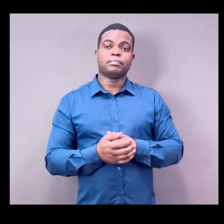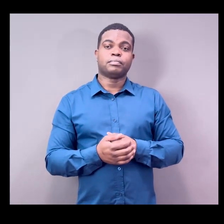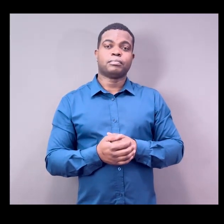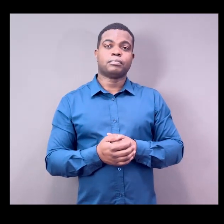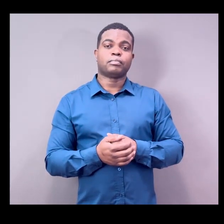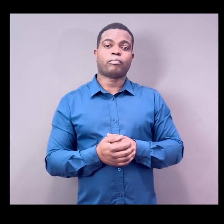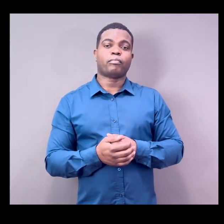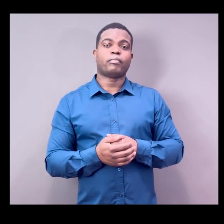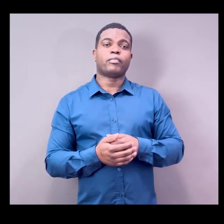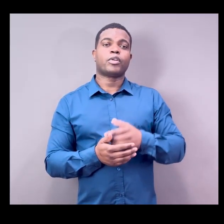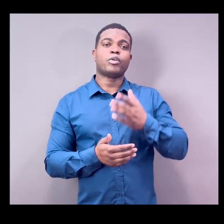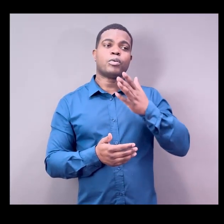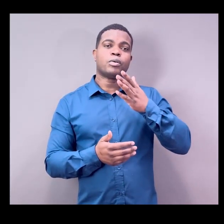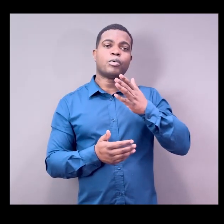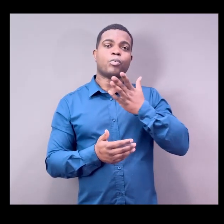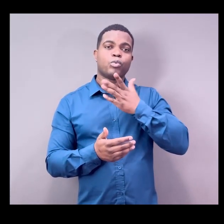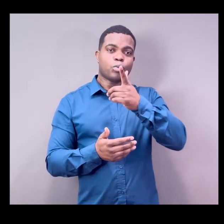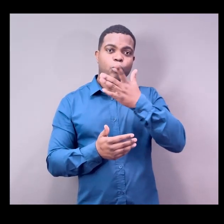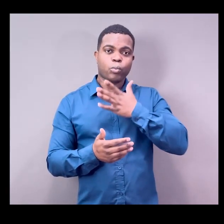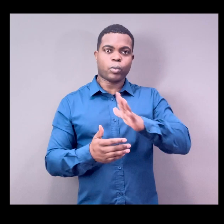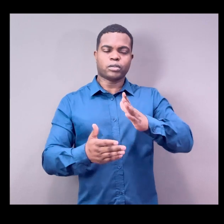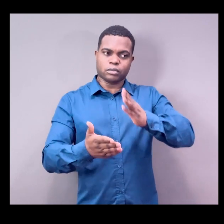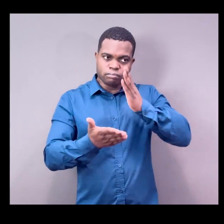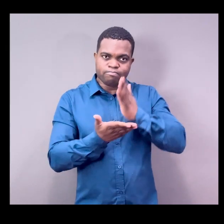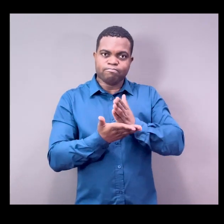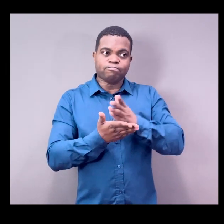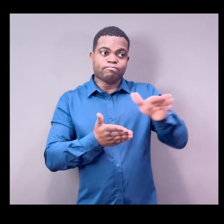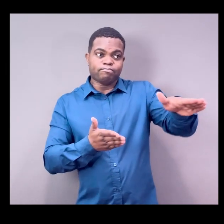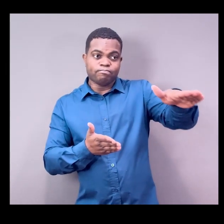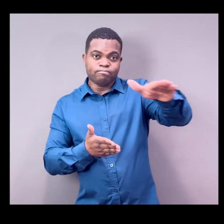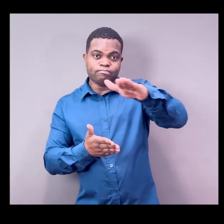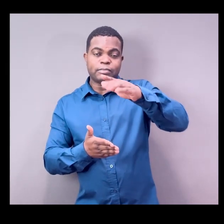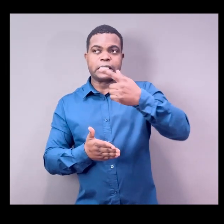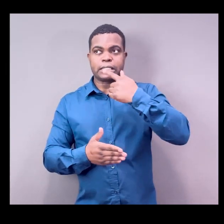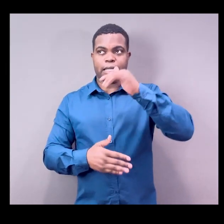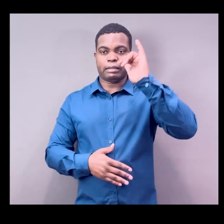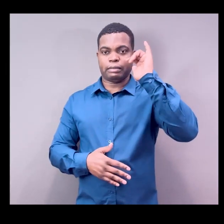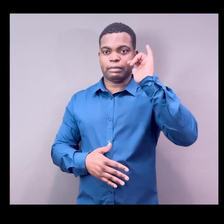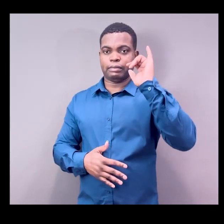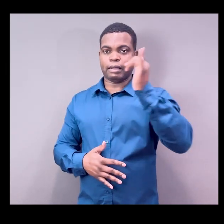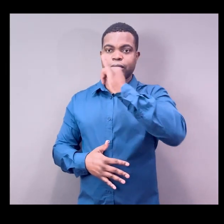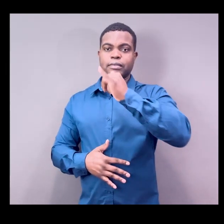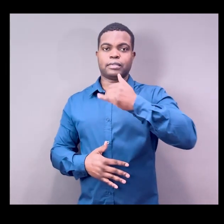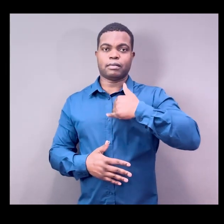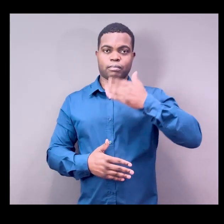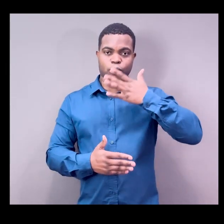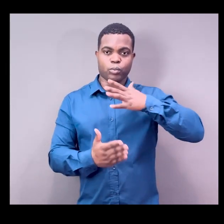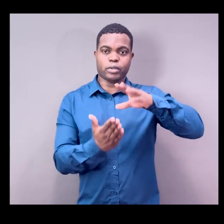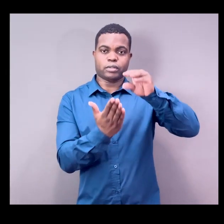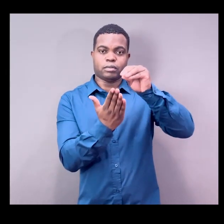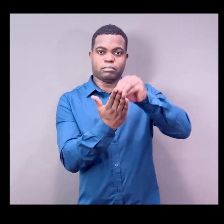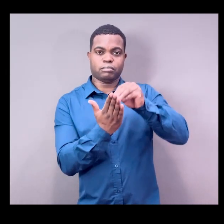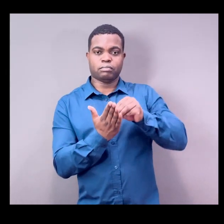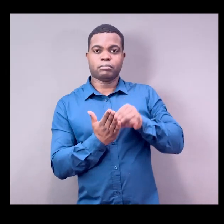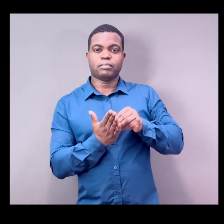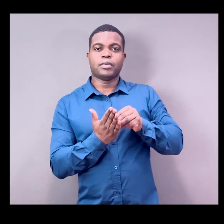If you want to um, take pictures and you want to use it on